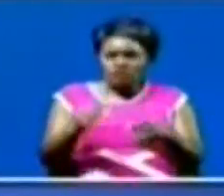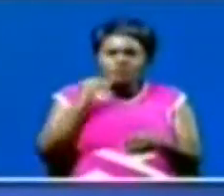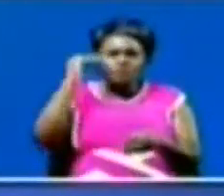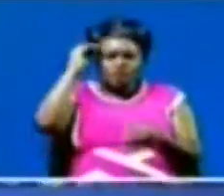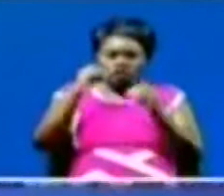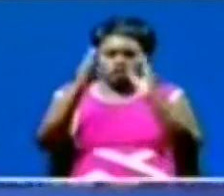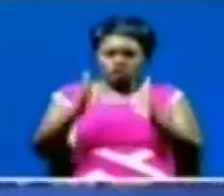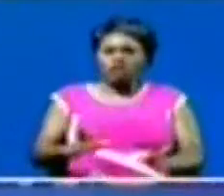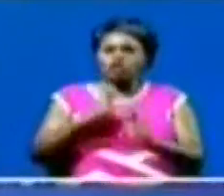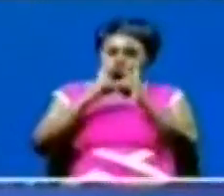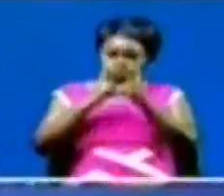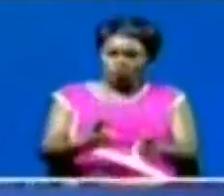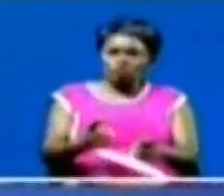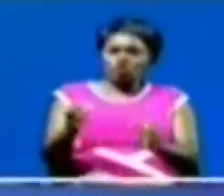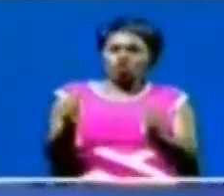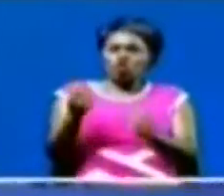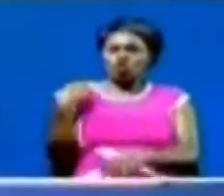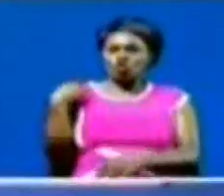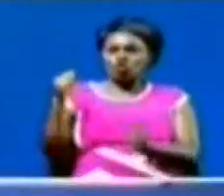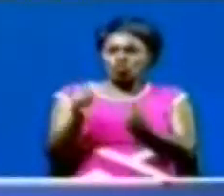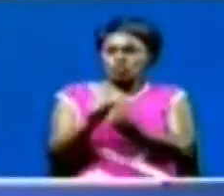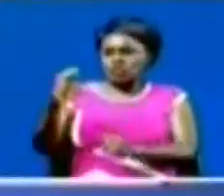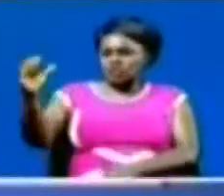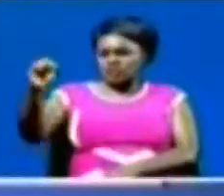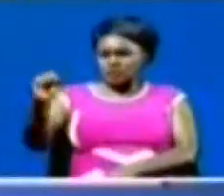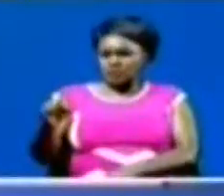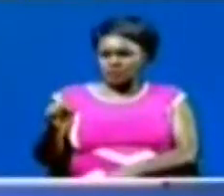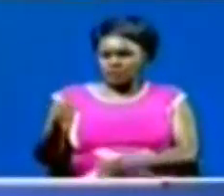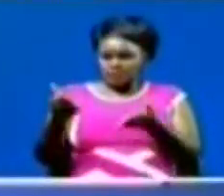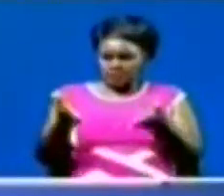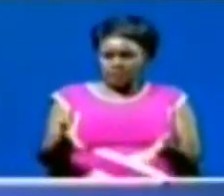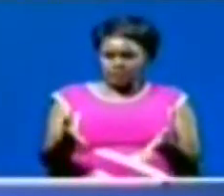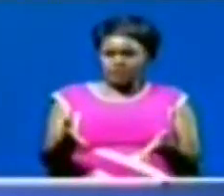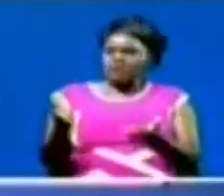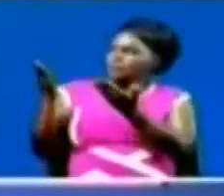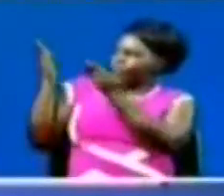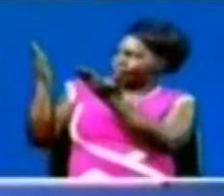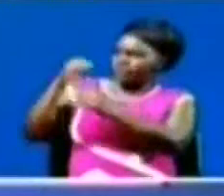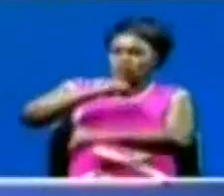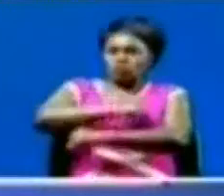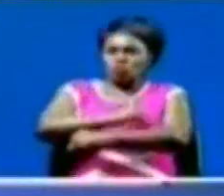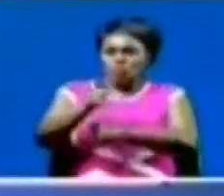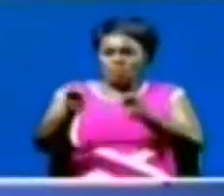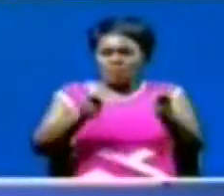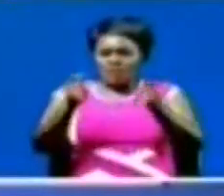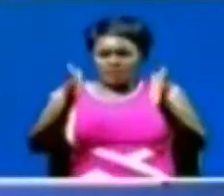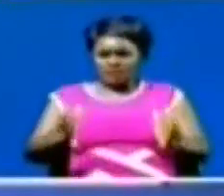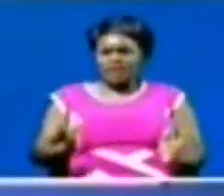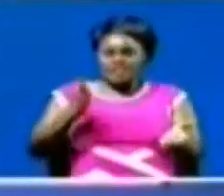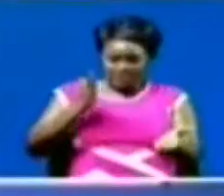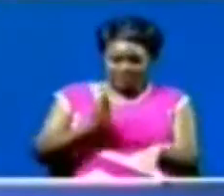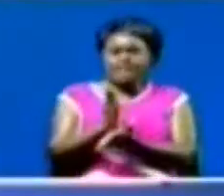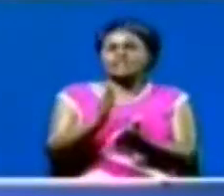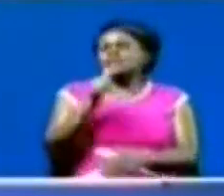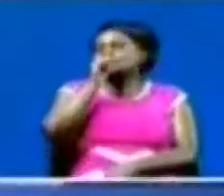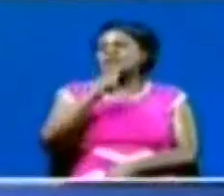are filled up in consultation with the Minister of Education. It is on this strength that New Light Academy managers feel justice has for once been served